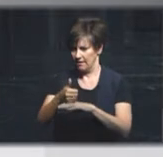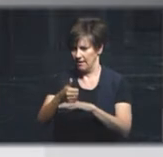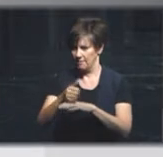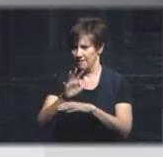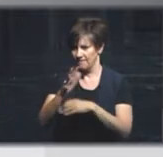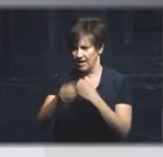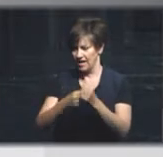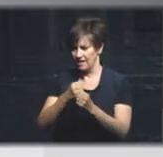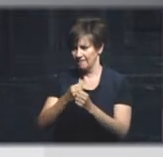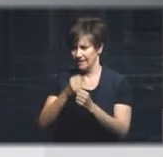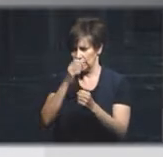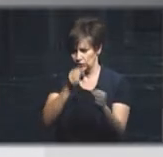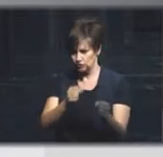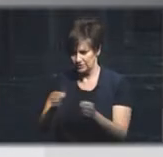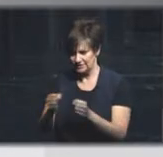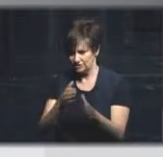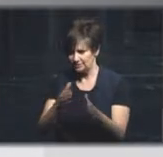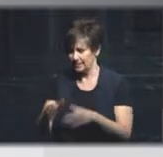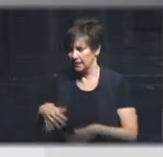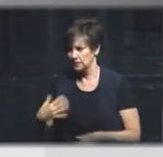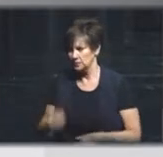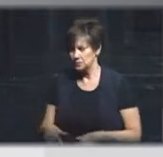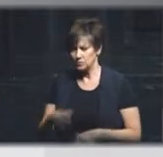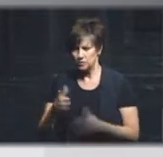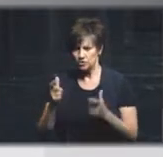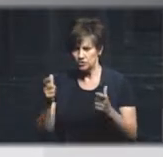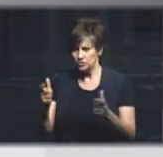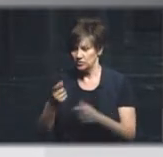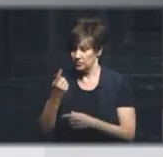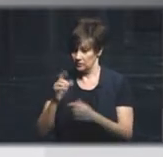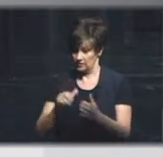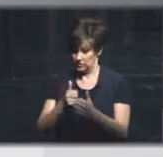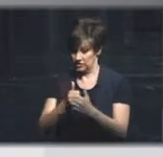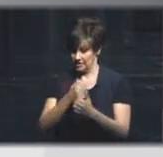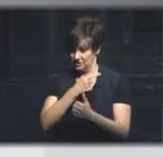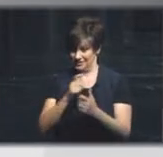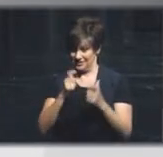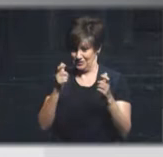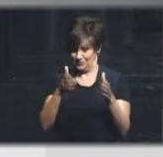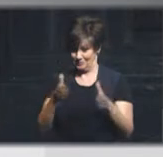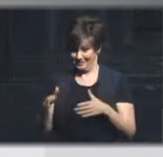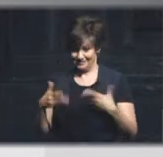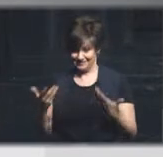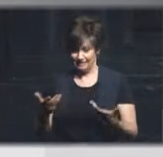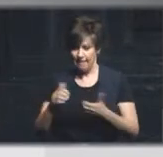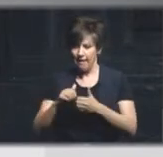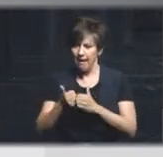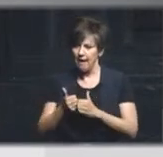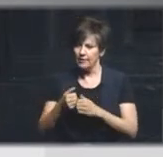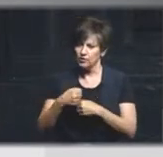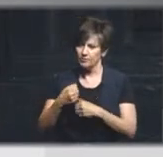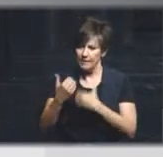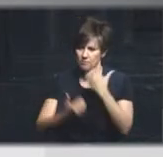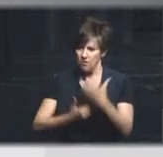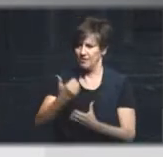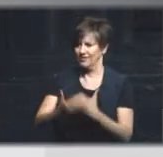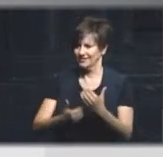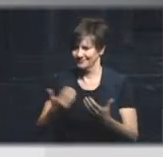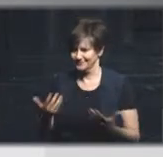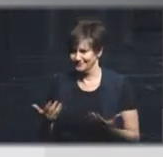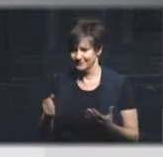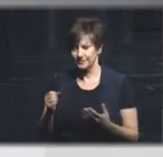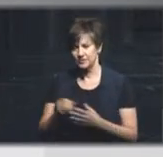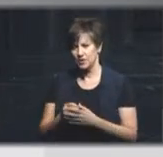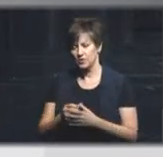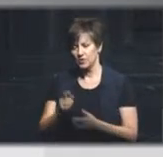five-year strategic plan, and it's huge. And one of the challenges with these huge plans is how do you make progress with them? So we're